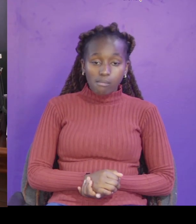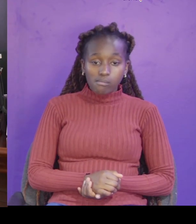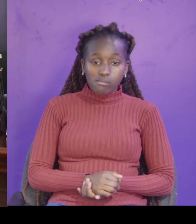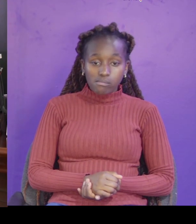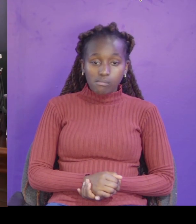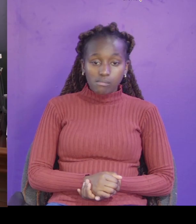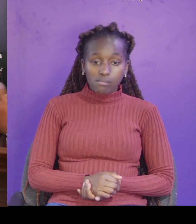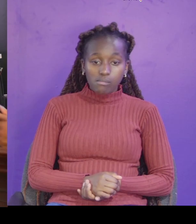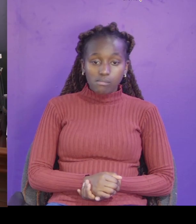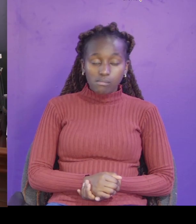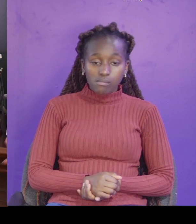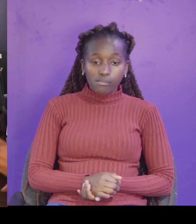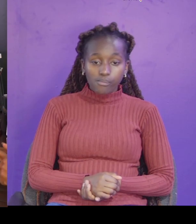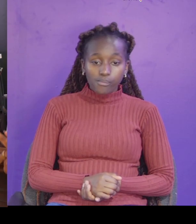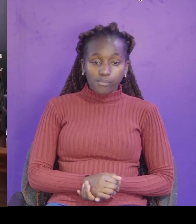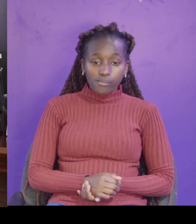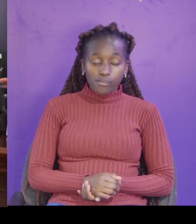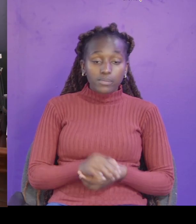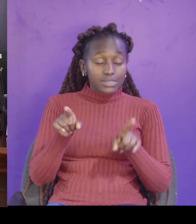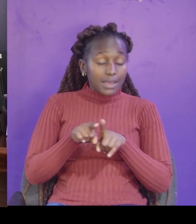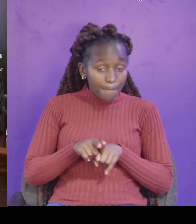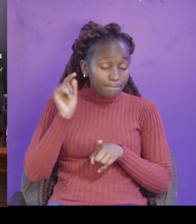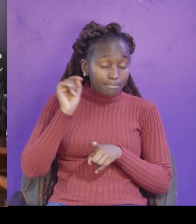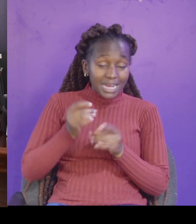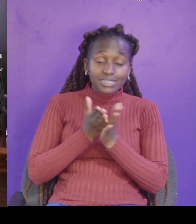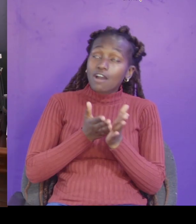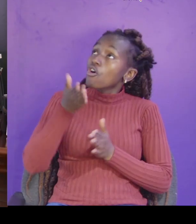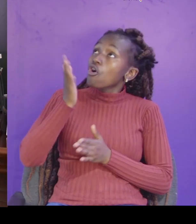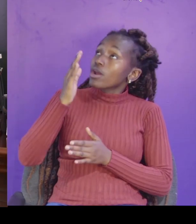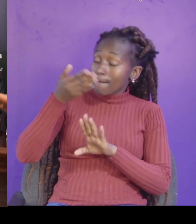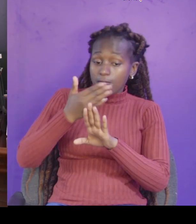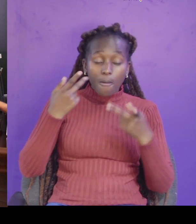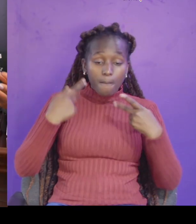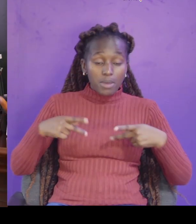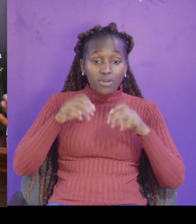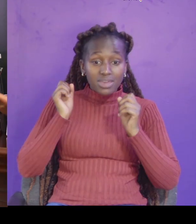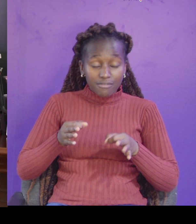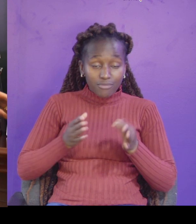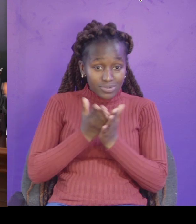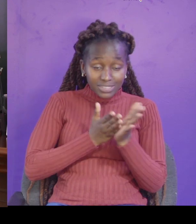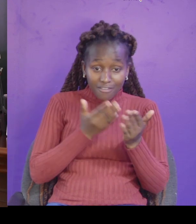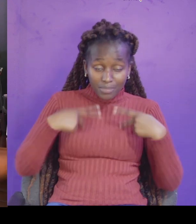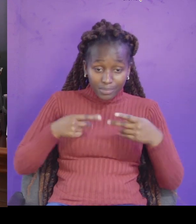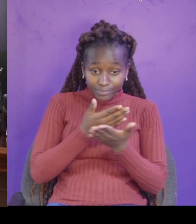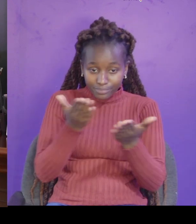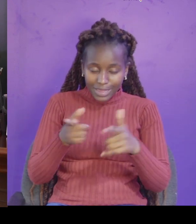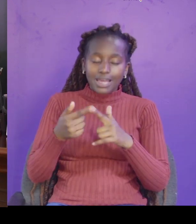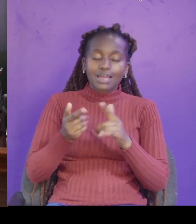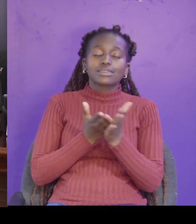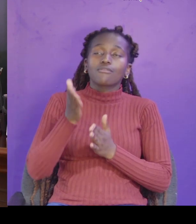even before the people. And these people, when you serve them, you're serving God.